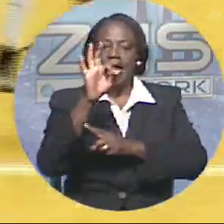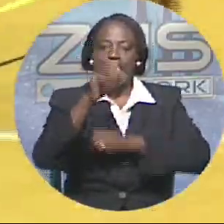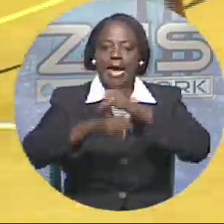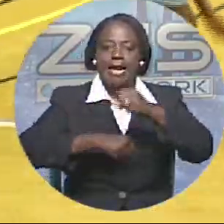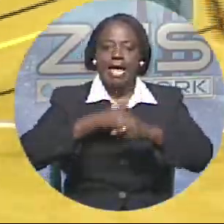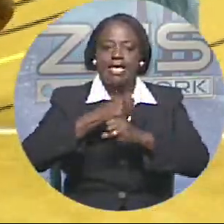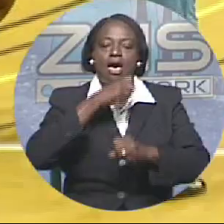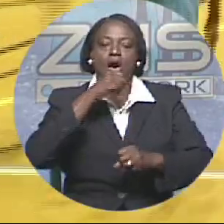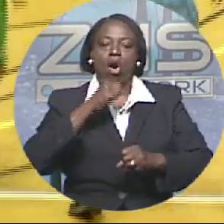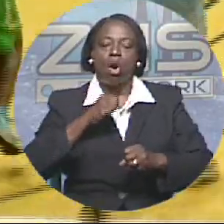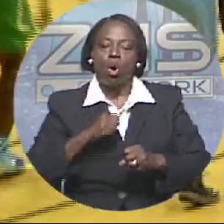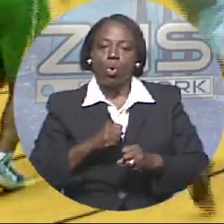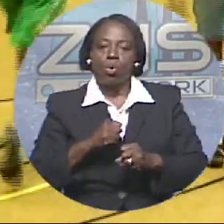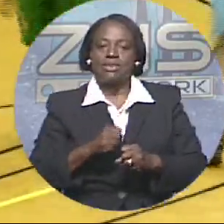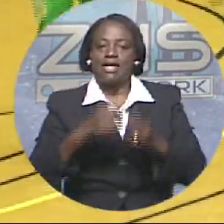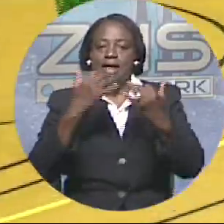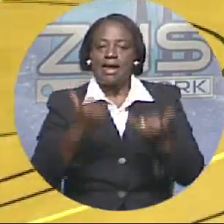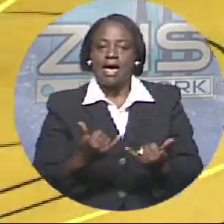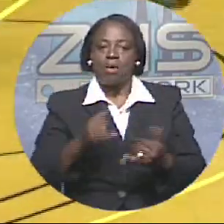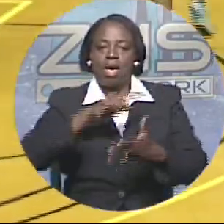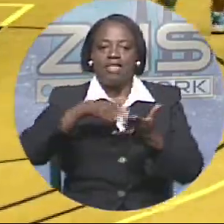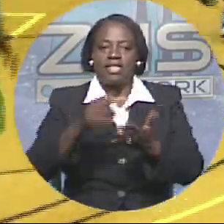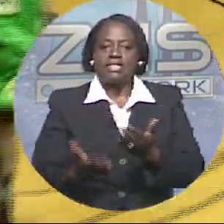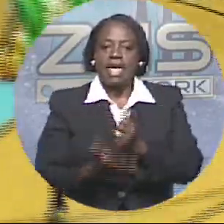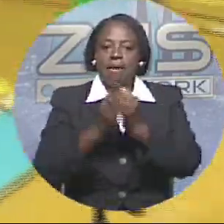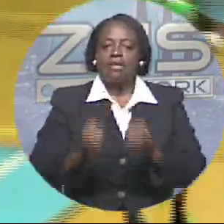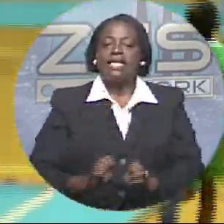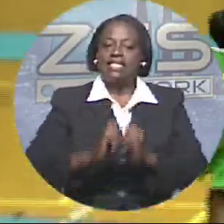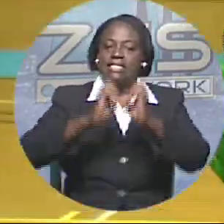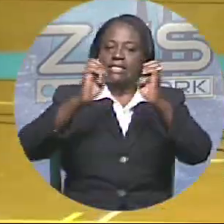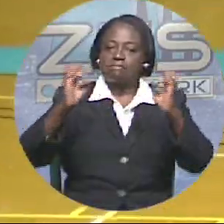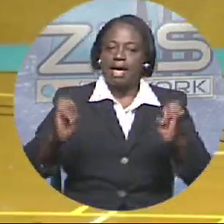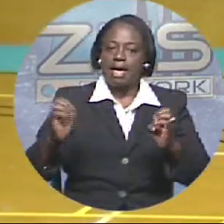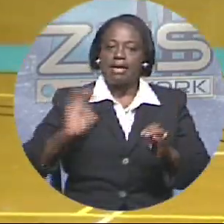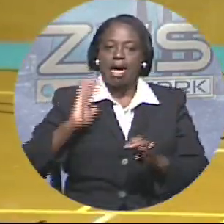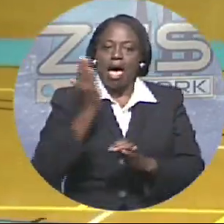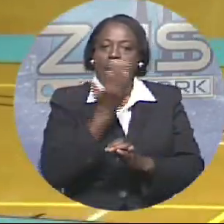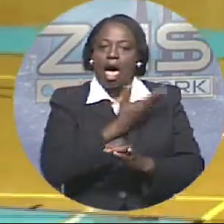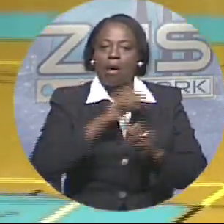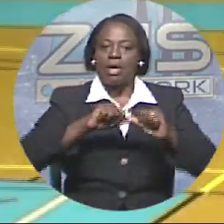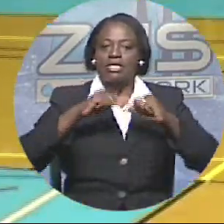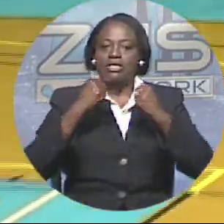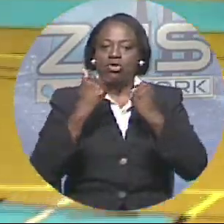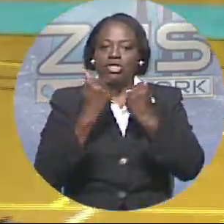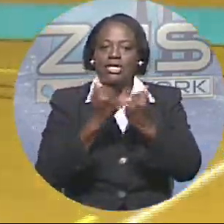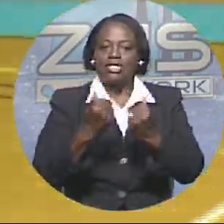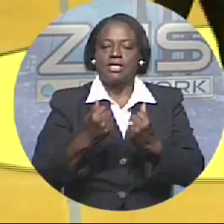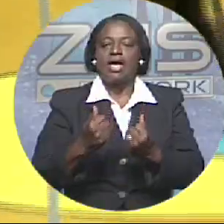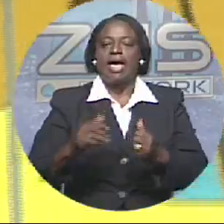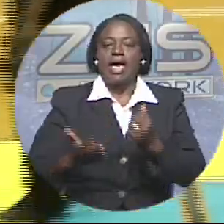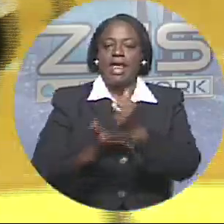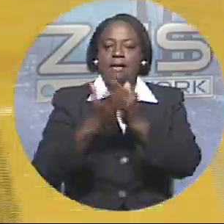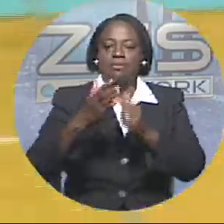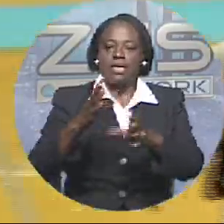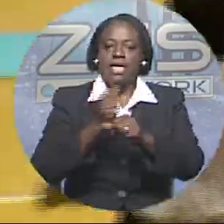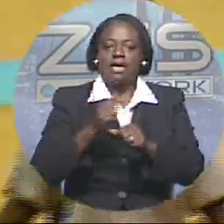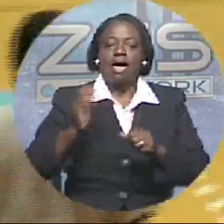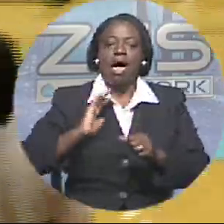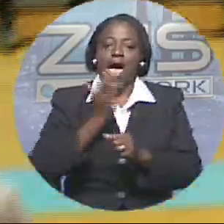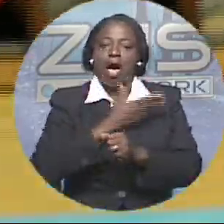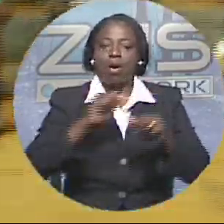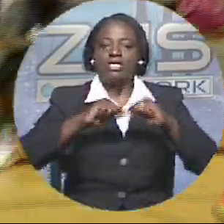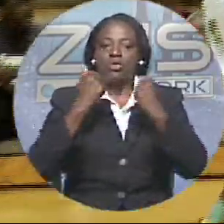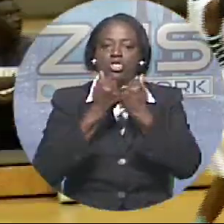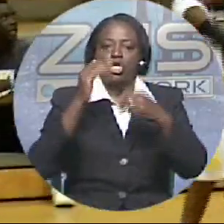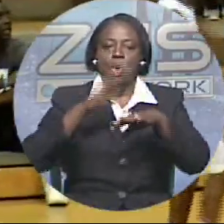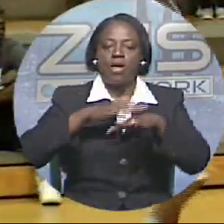this helps to expand our association, helps to get our association on the map as the premier association